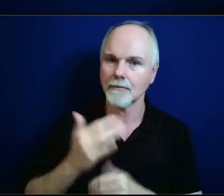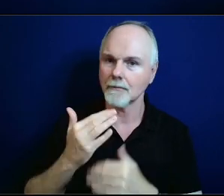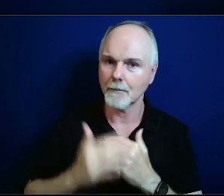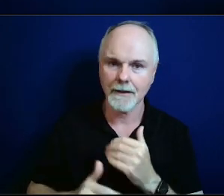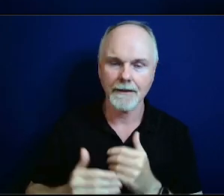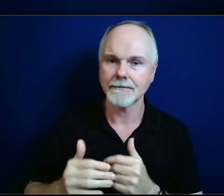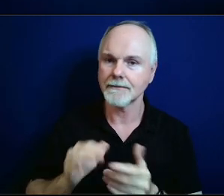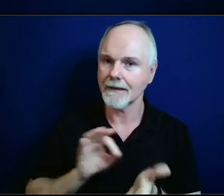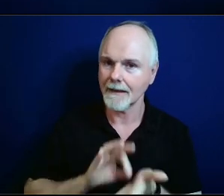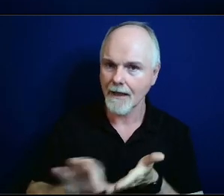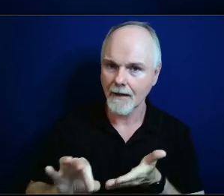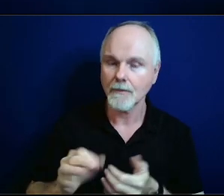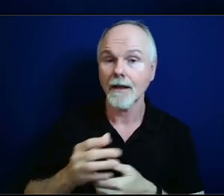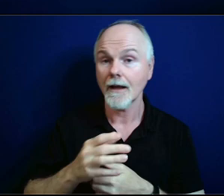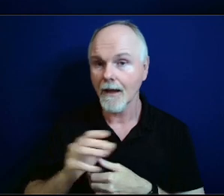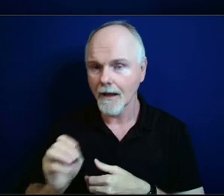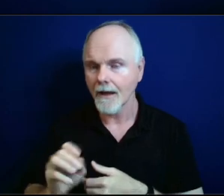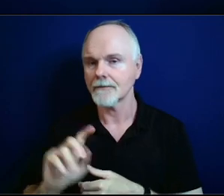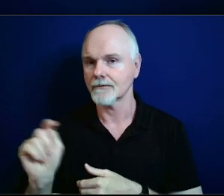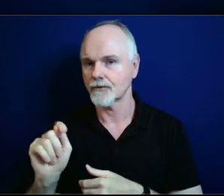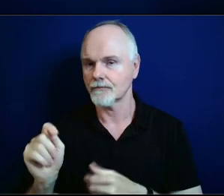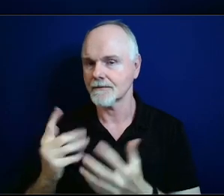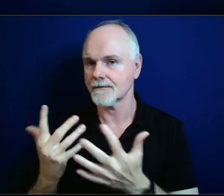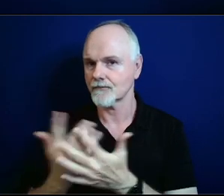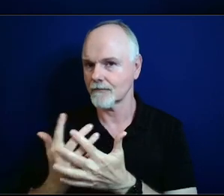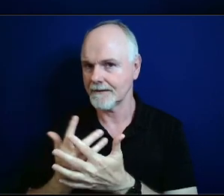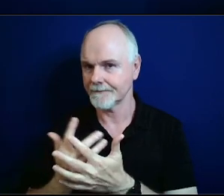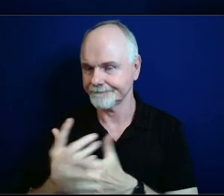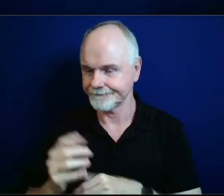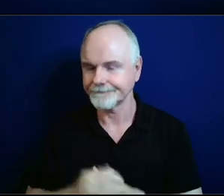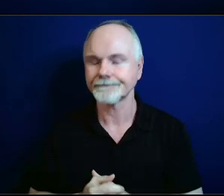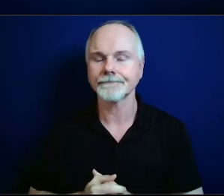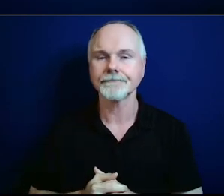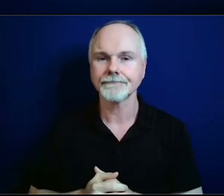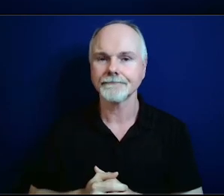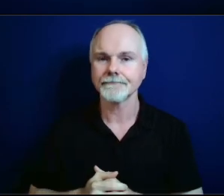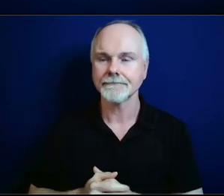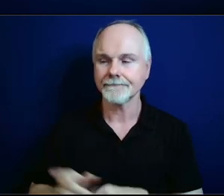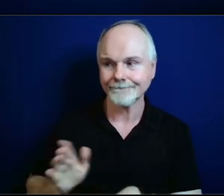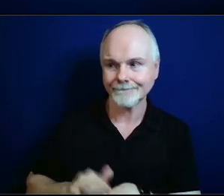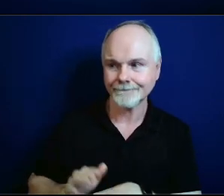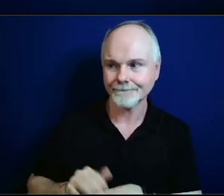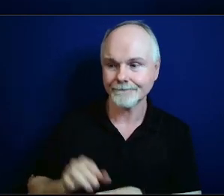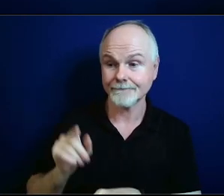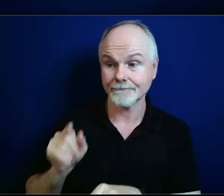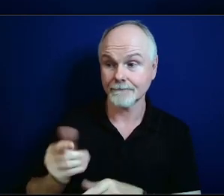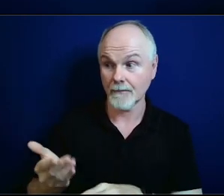And she was told nothing by mouth for 12 hours prior to the testing.